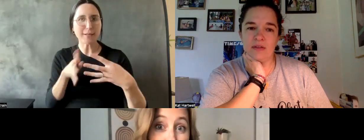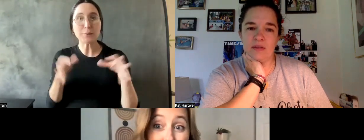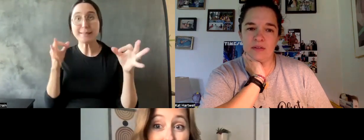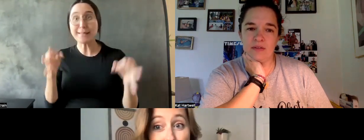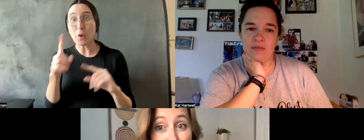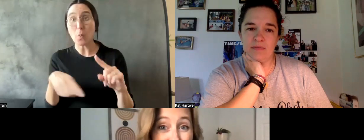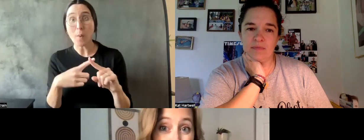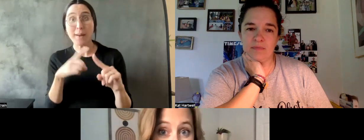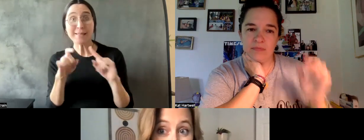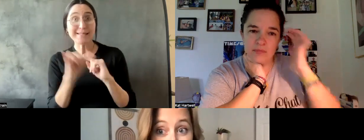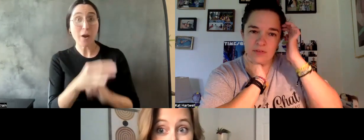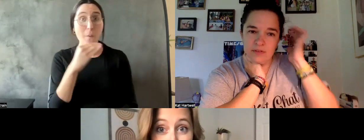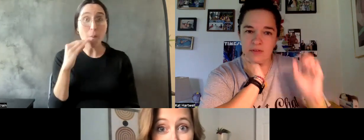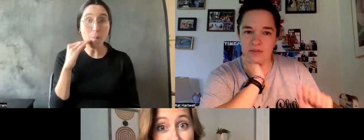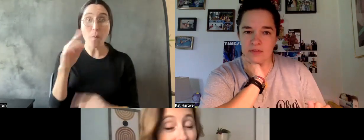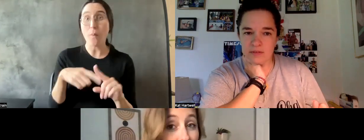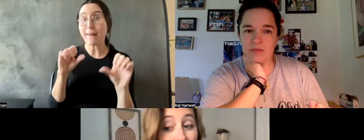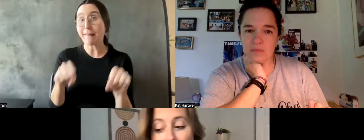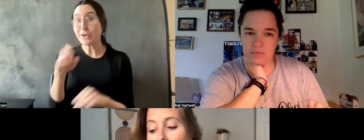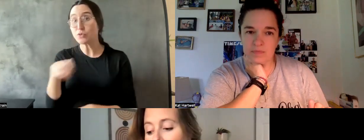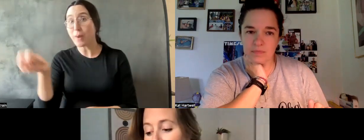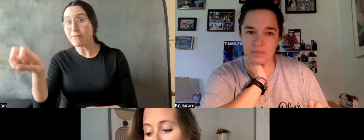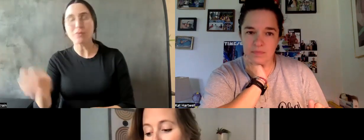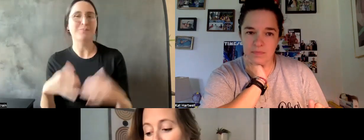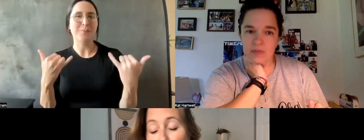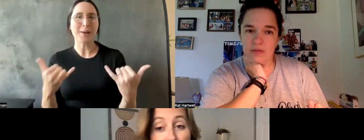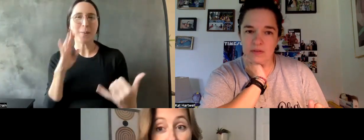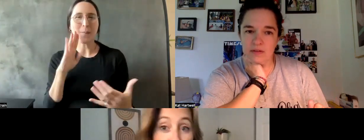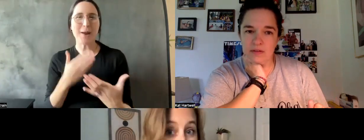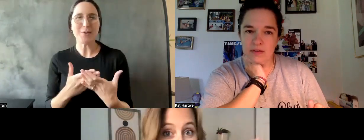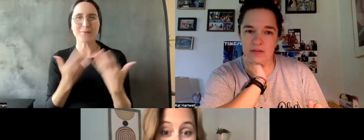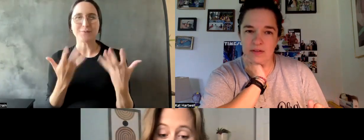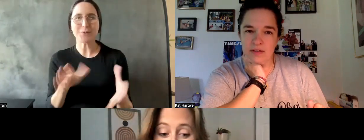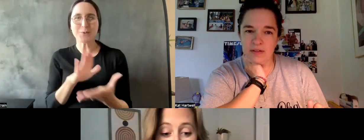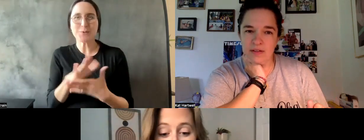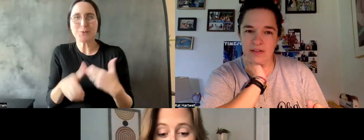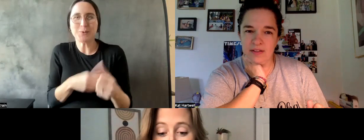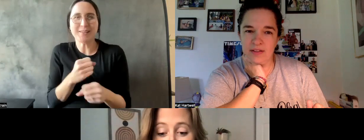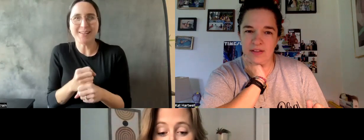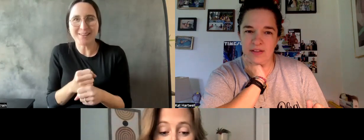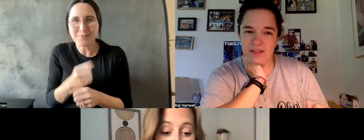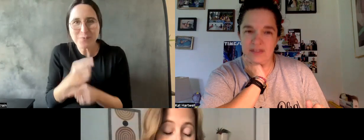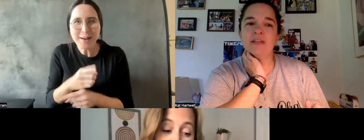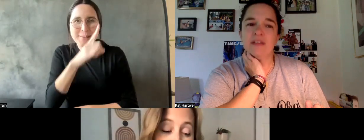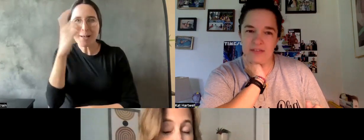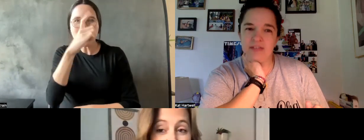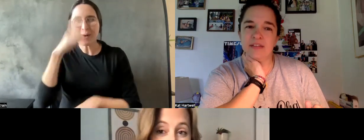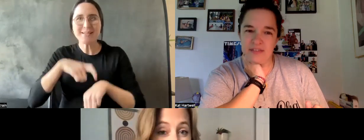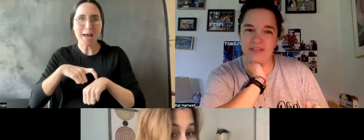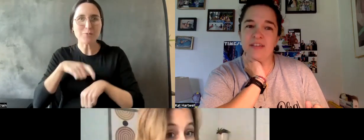extended school year, so she's home with me for the summer. So I don't have any plans to shoot